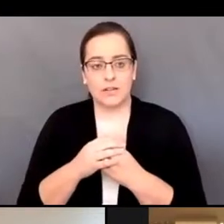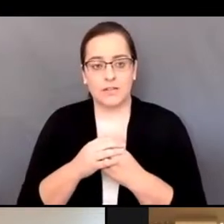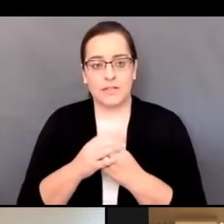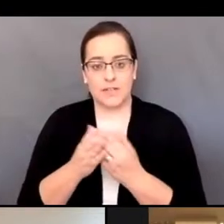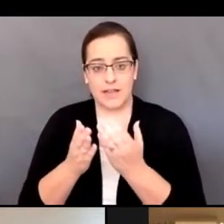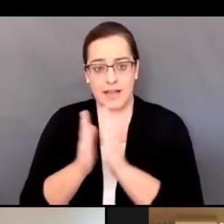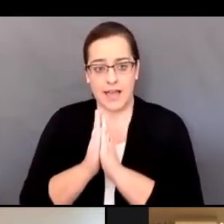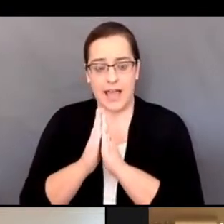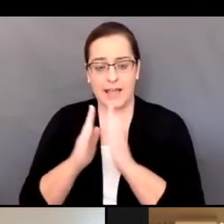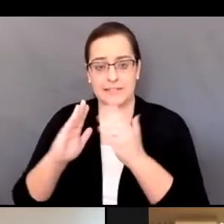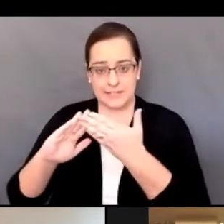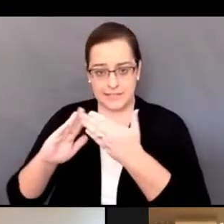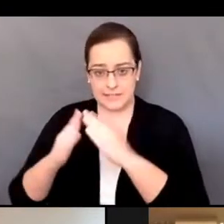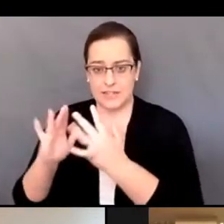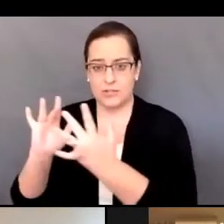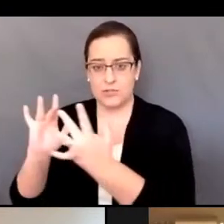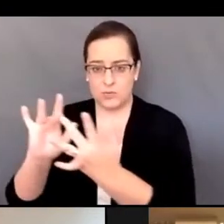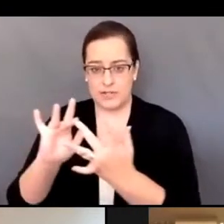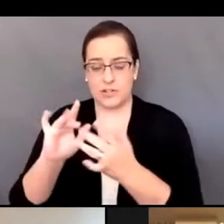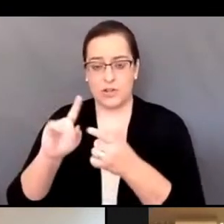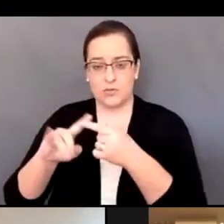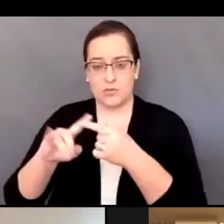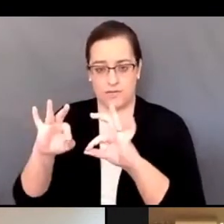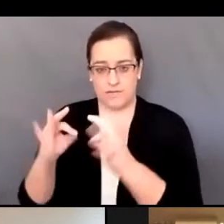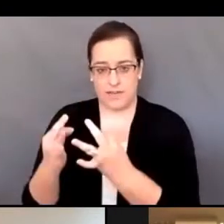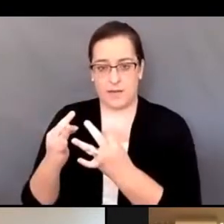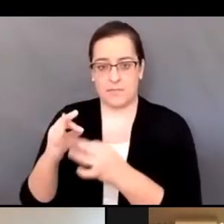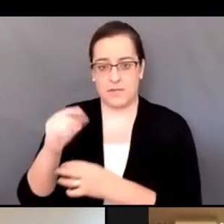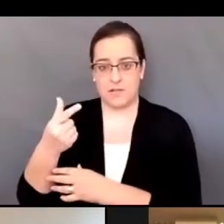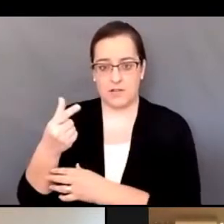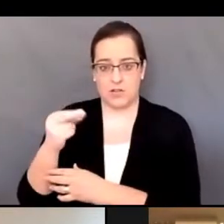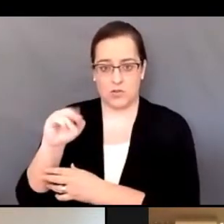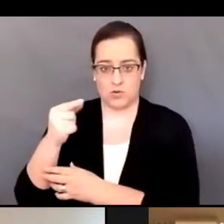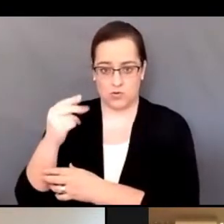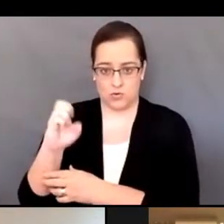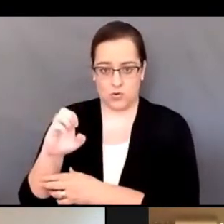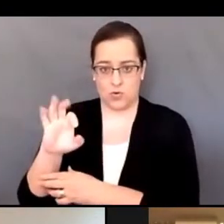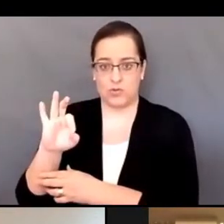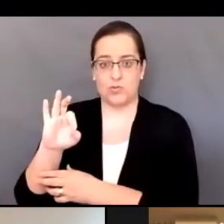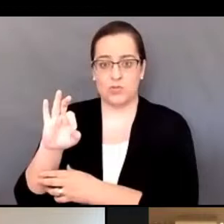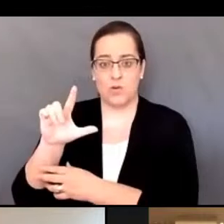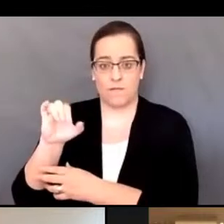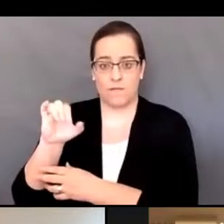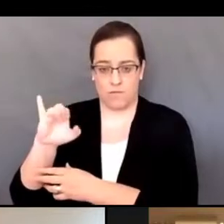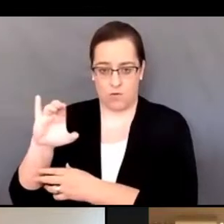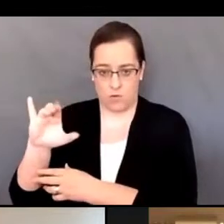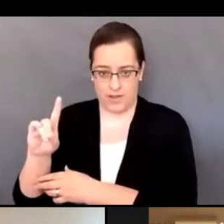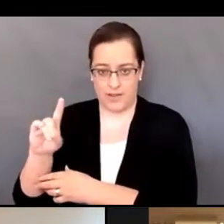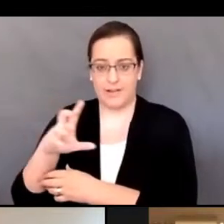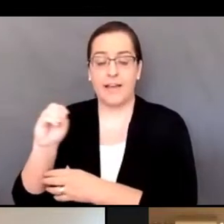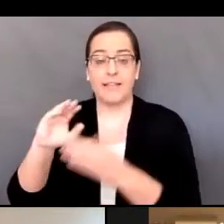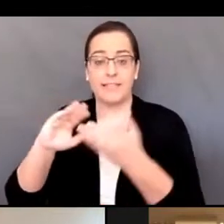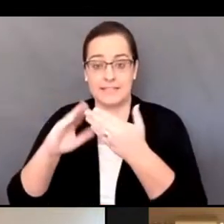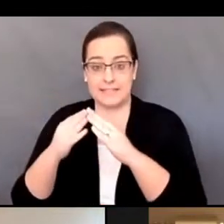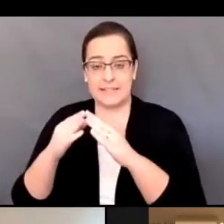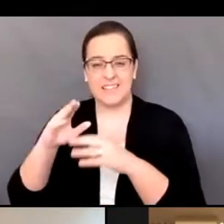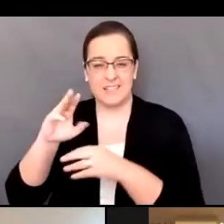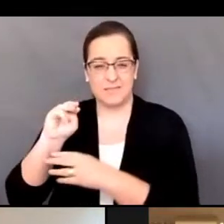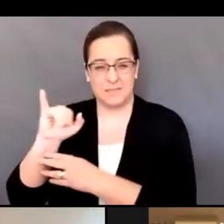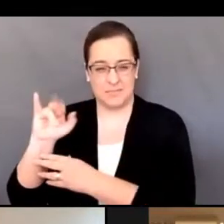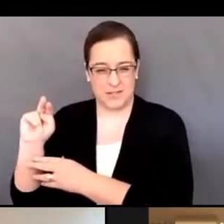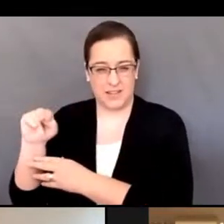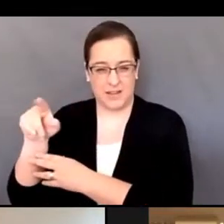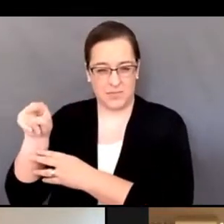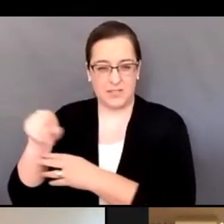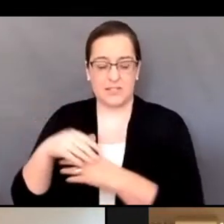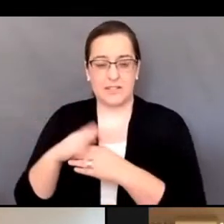city to reach out to the family of George Floyd and also the city of Minneapolis, and I asked for your